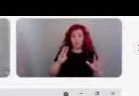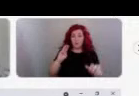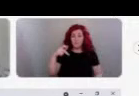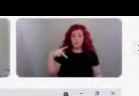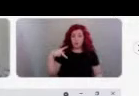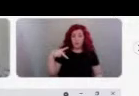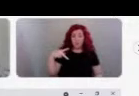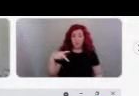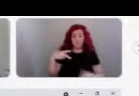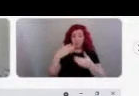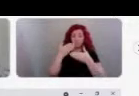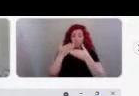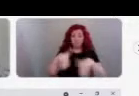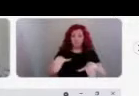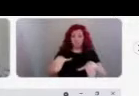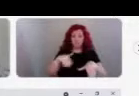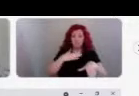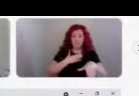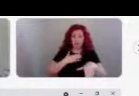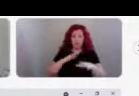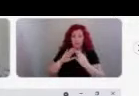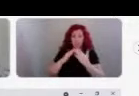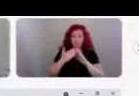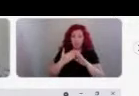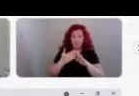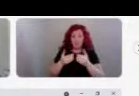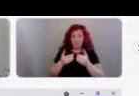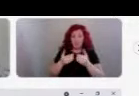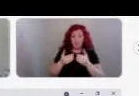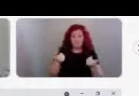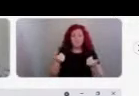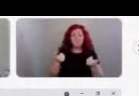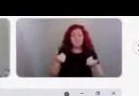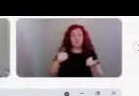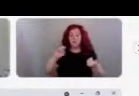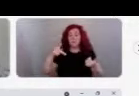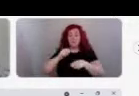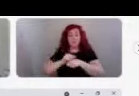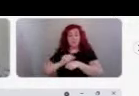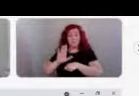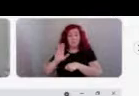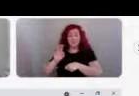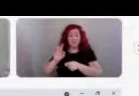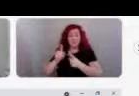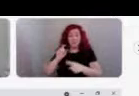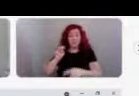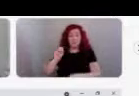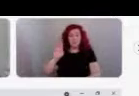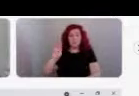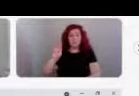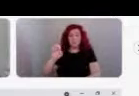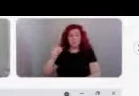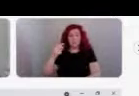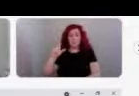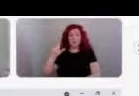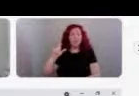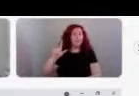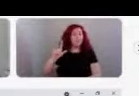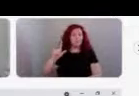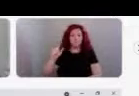fragmentation of my community the map submitted by mr mel results in a ludicrous shape for district